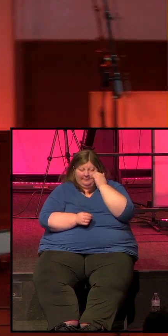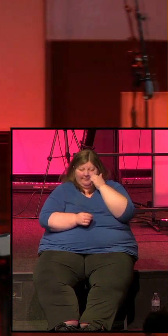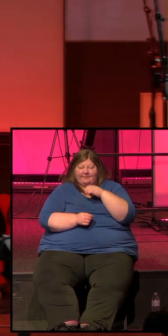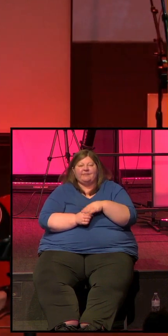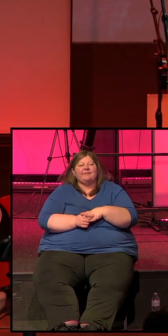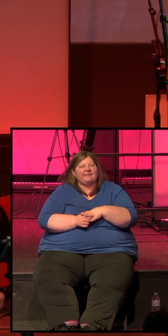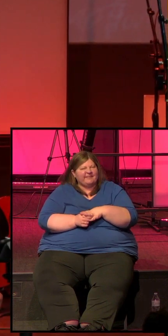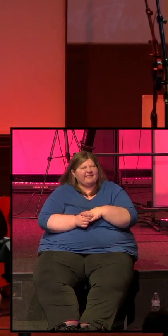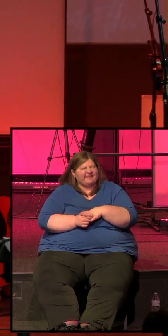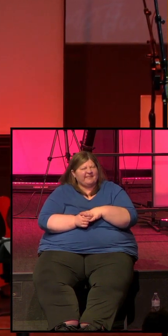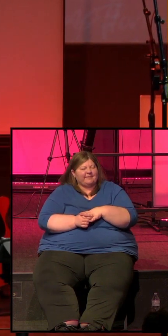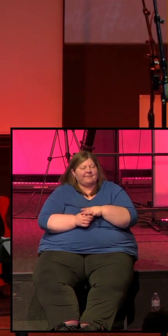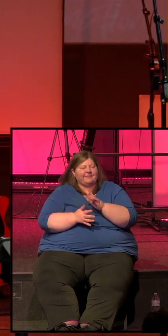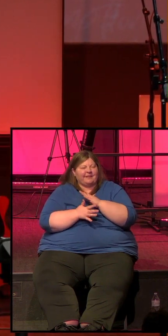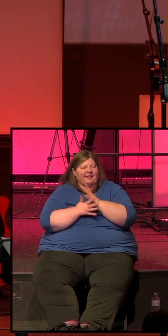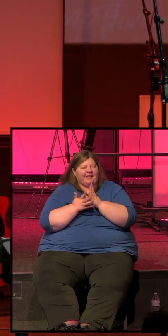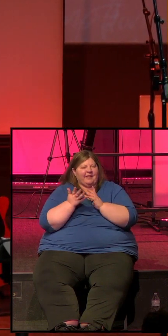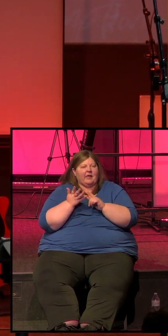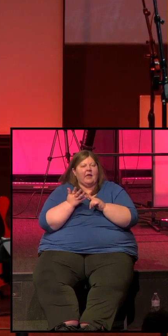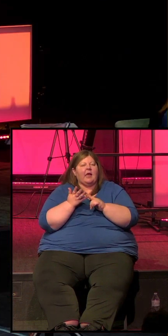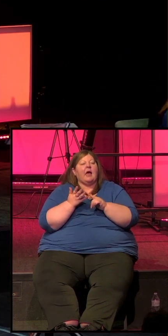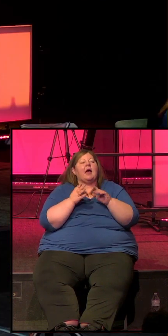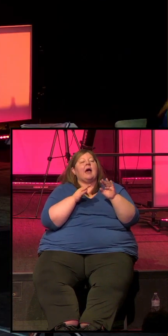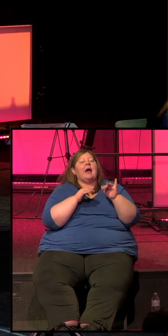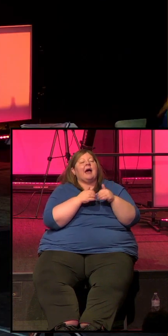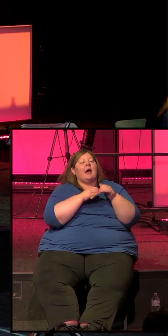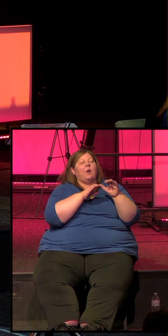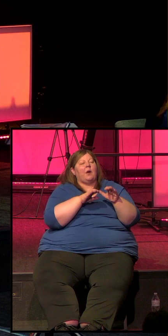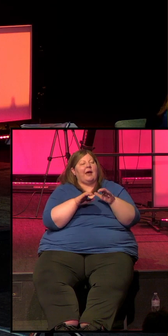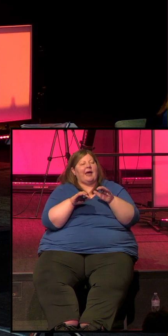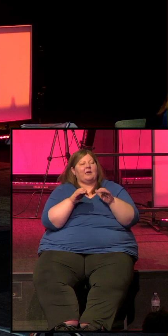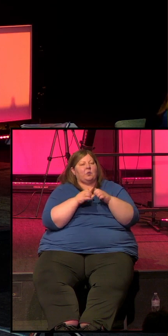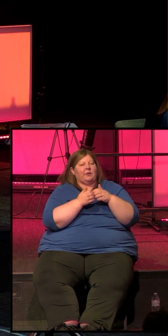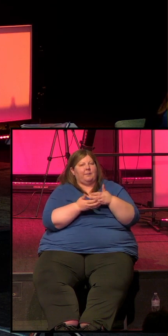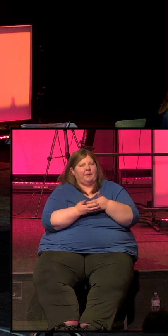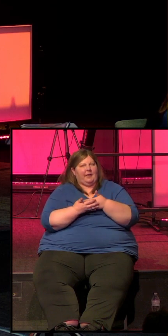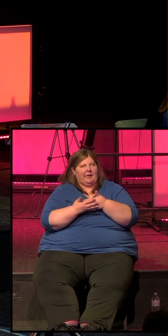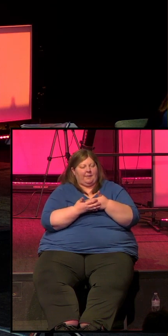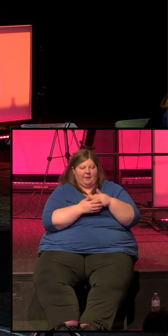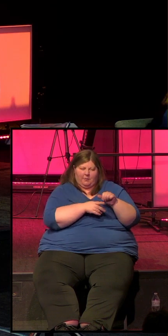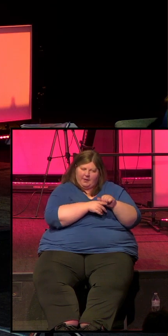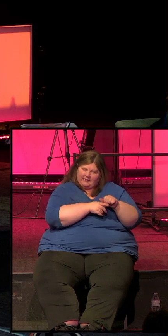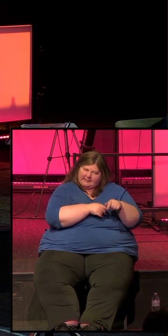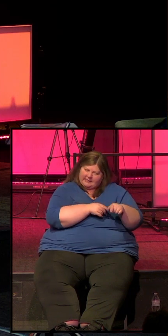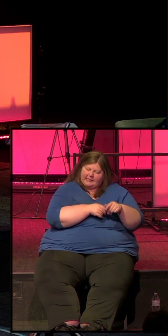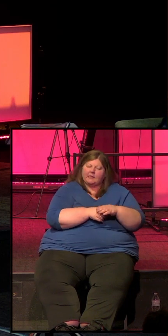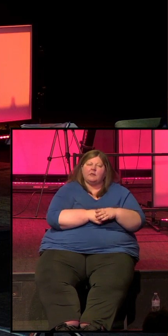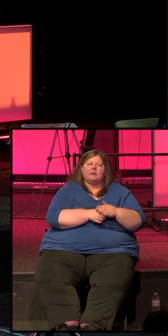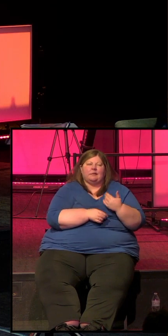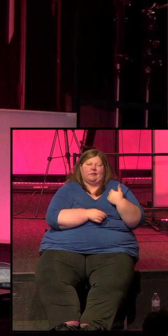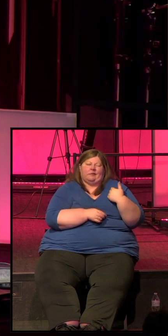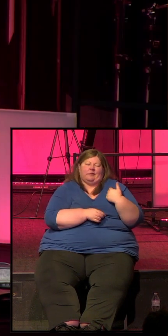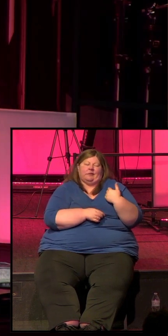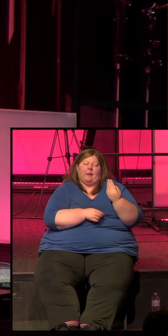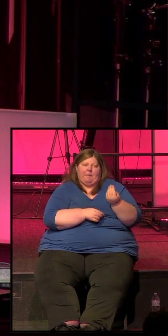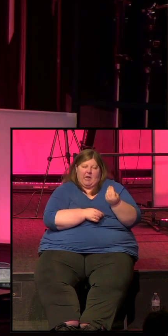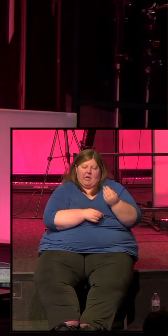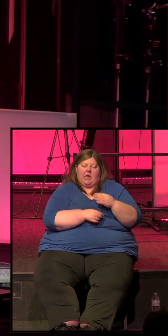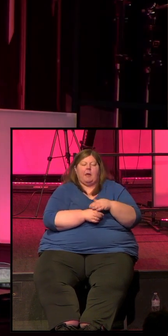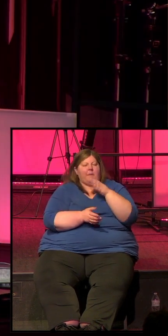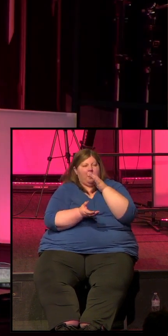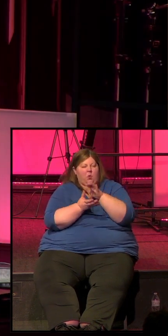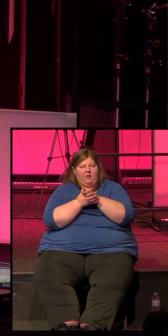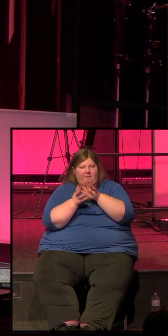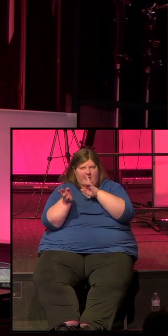one. It's how to treat a baby. This is what we're working on with Judah. So on Monday this last week, Shannon's upstairs. She's getting